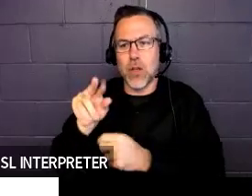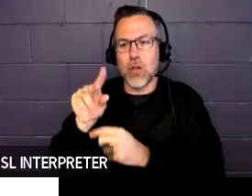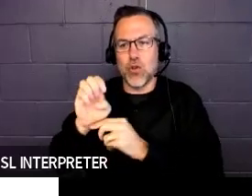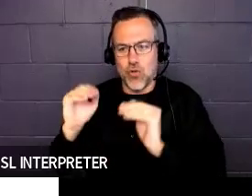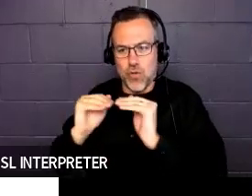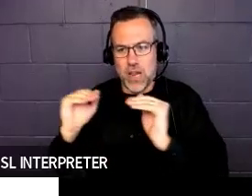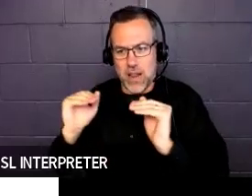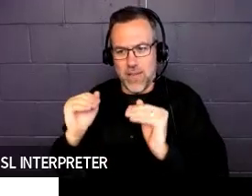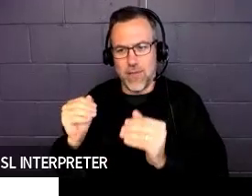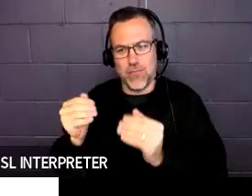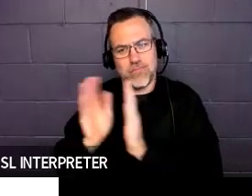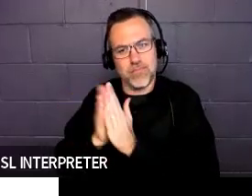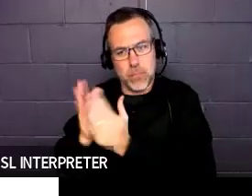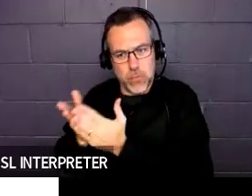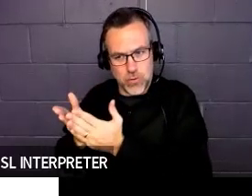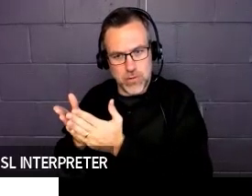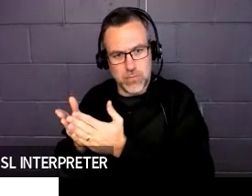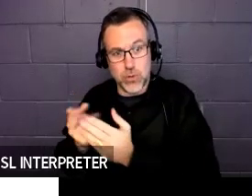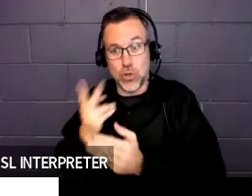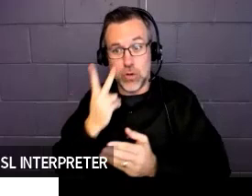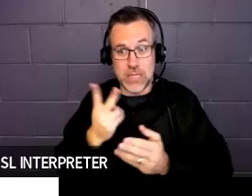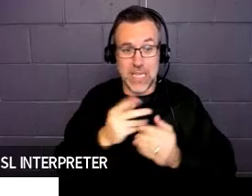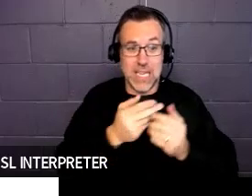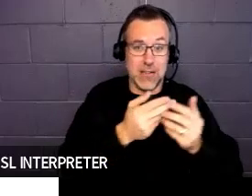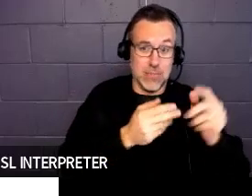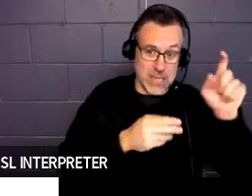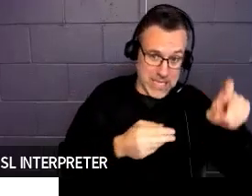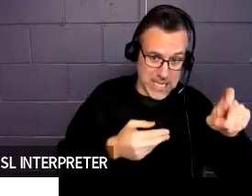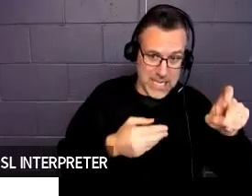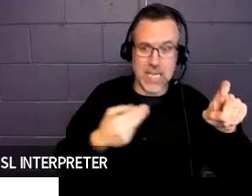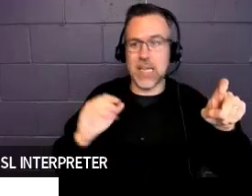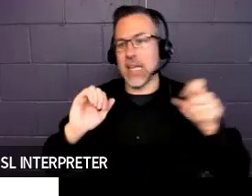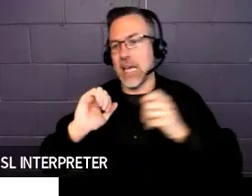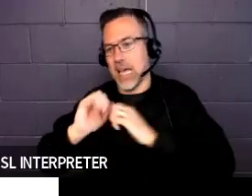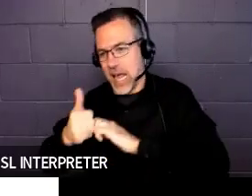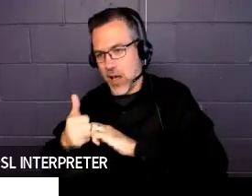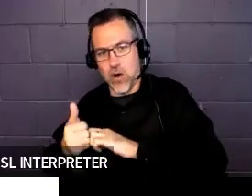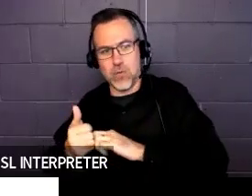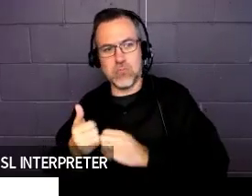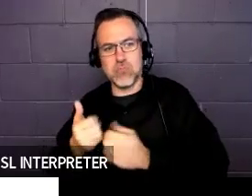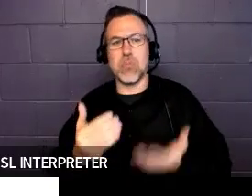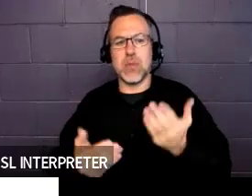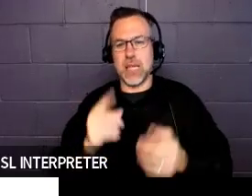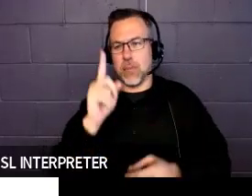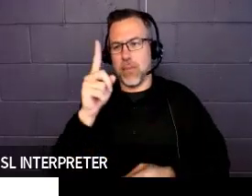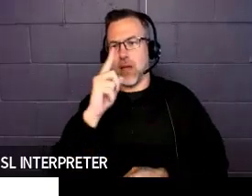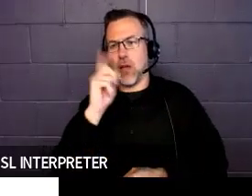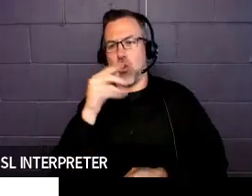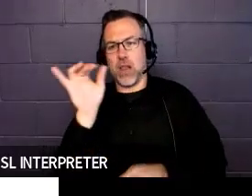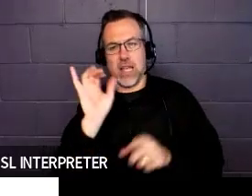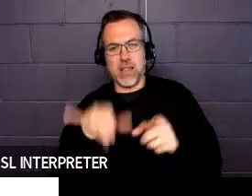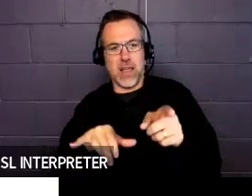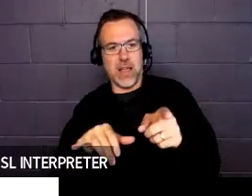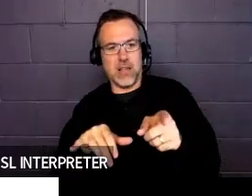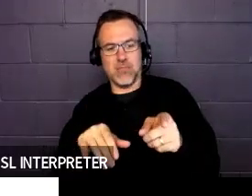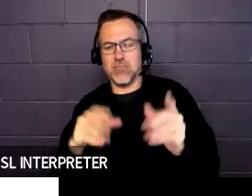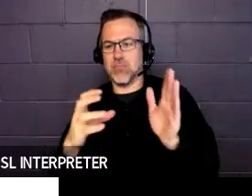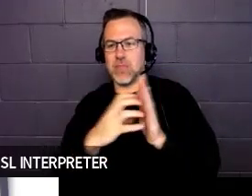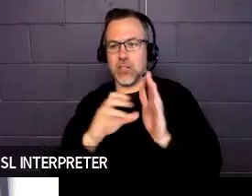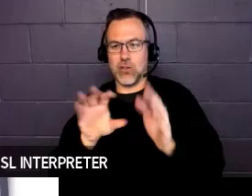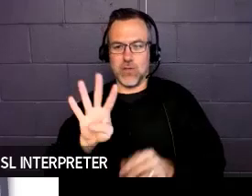paired with that how statement. And this is how they may look when you write them out in that section 4C.